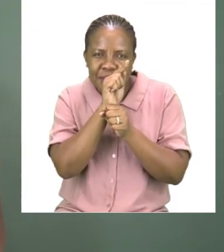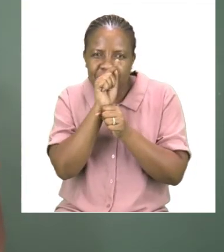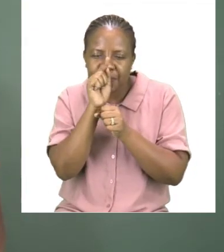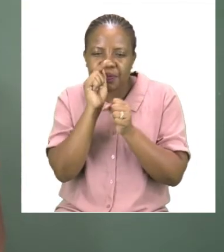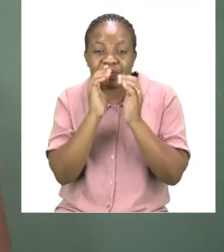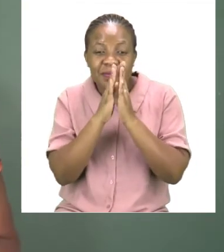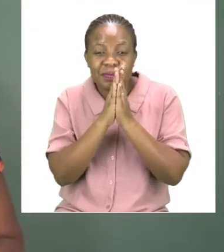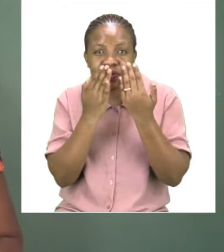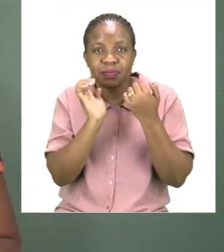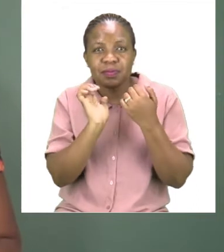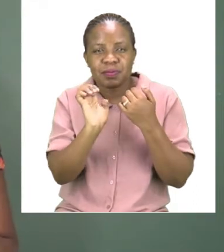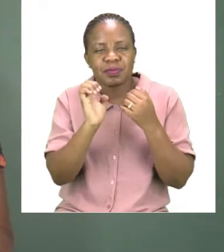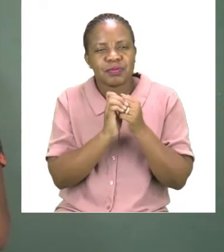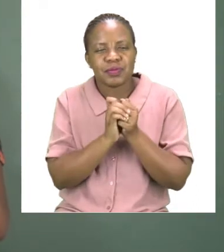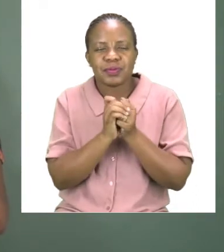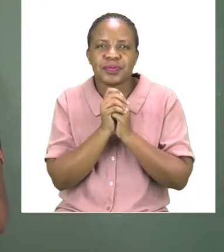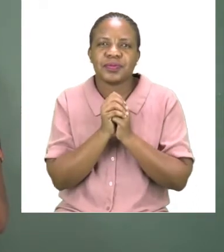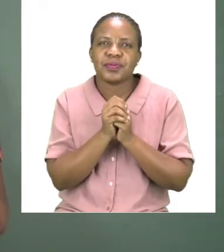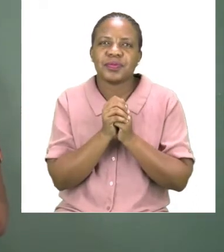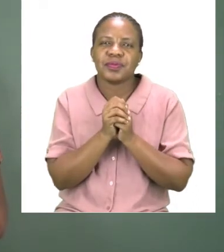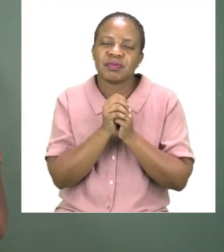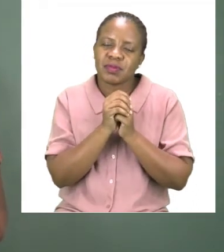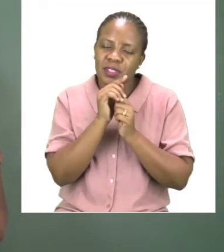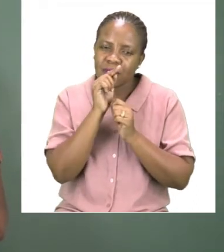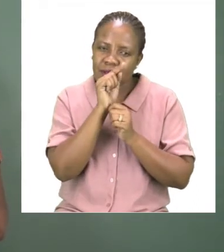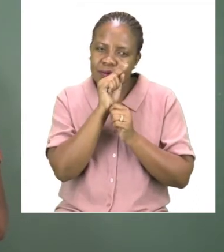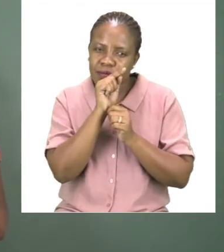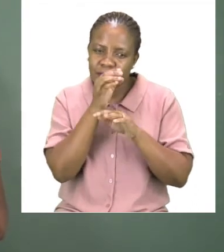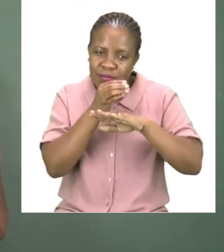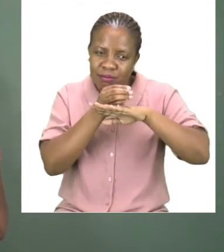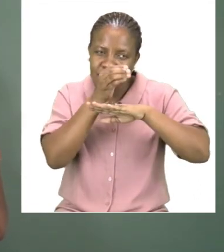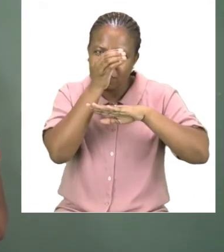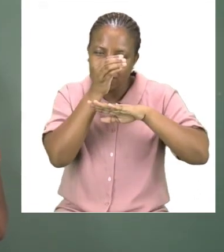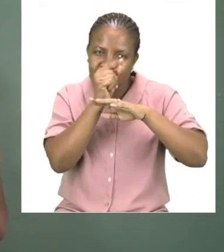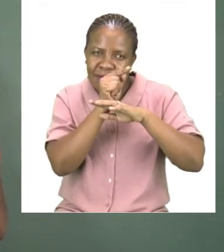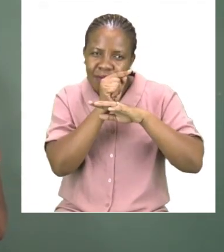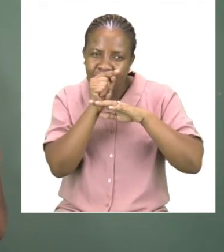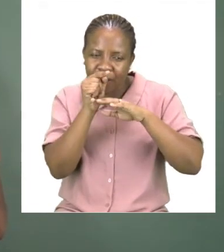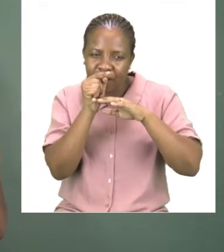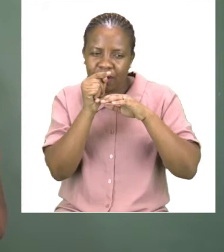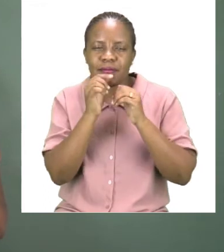to be full. So you would draw your line almost at the top.